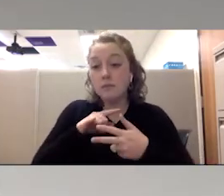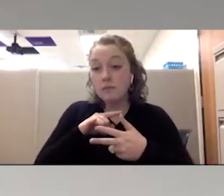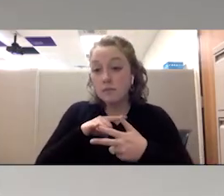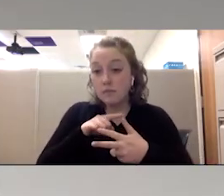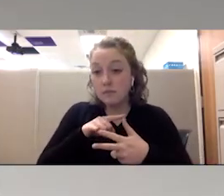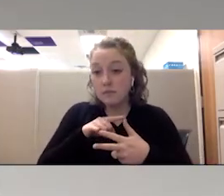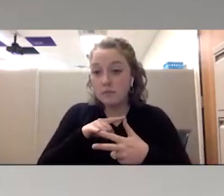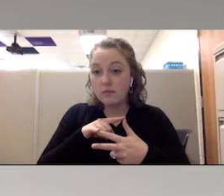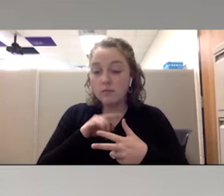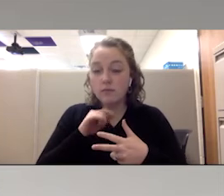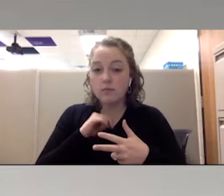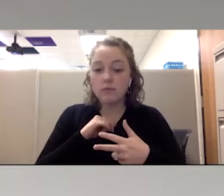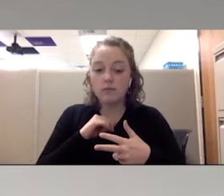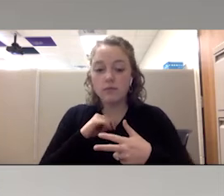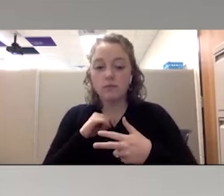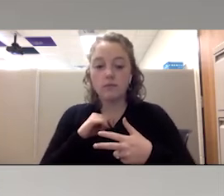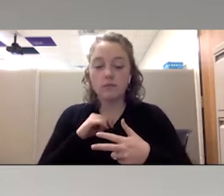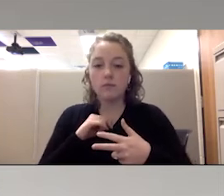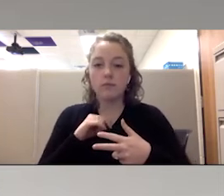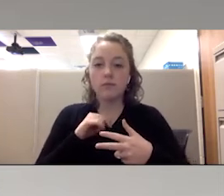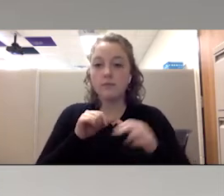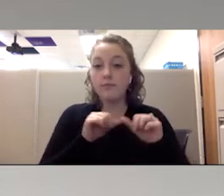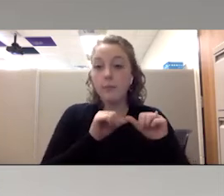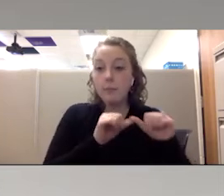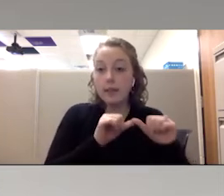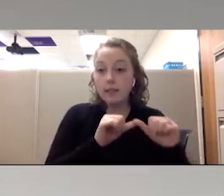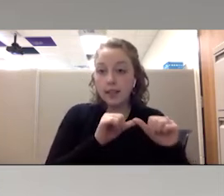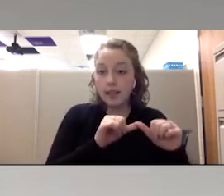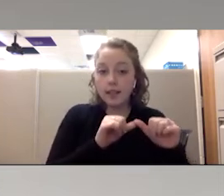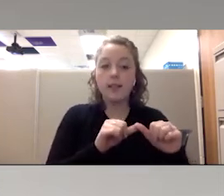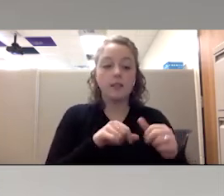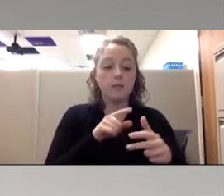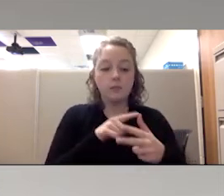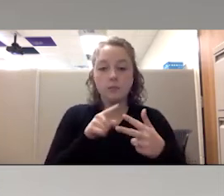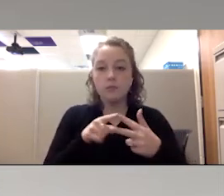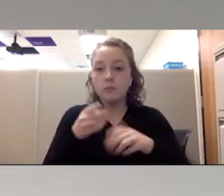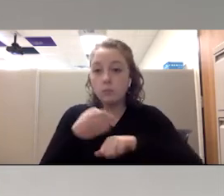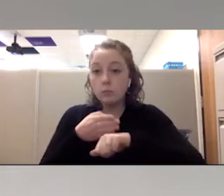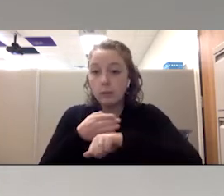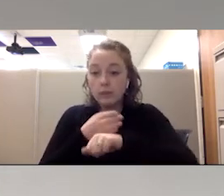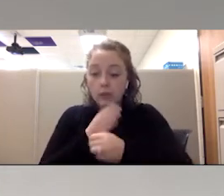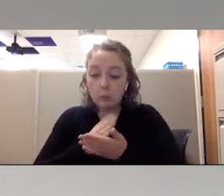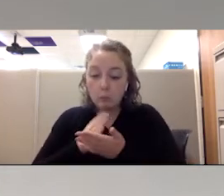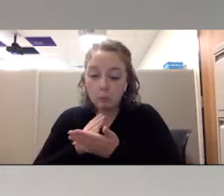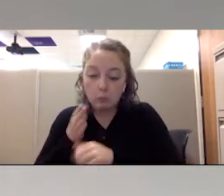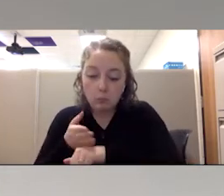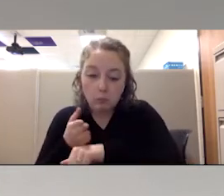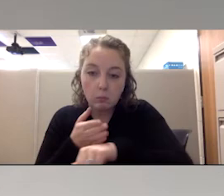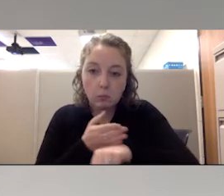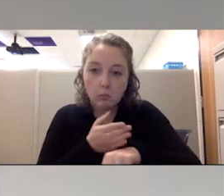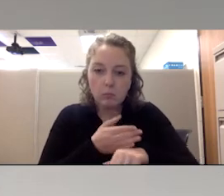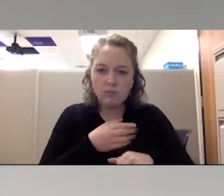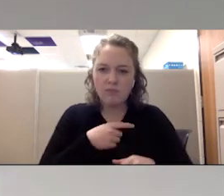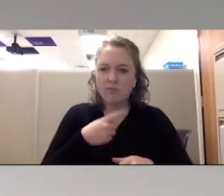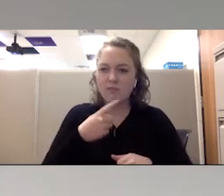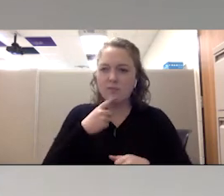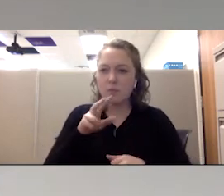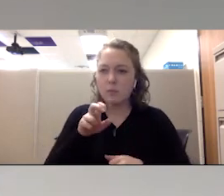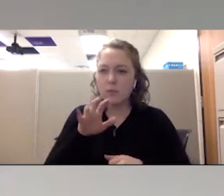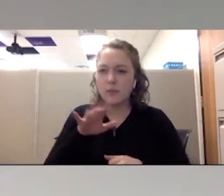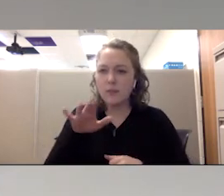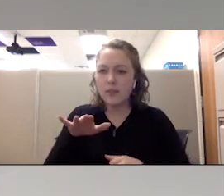options, the maintain and then renovate piecemeal, both said 355,000 square feet. Let me see on that